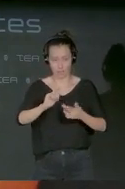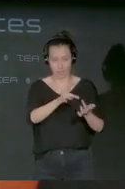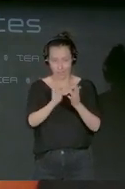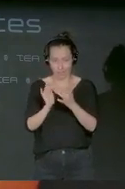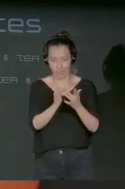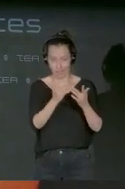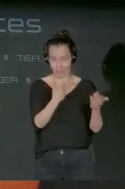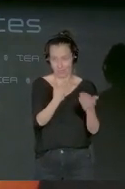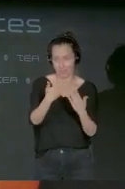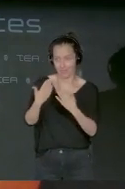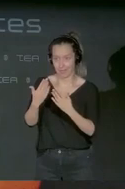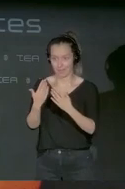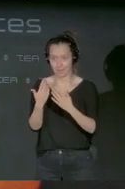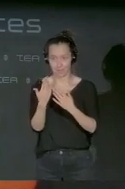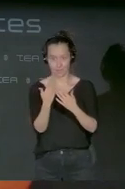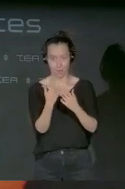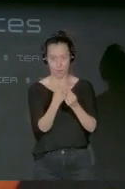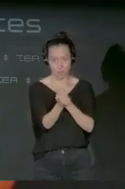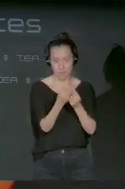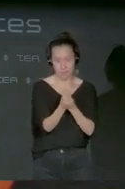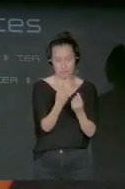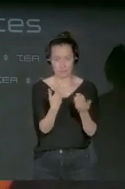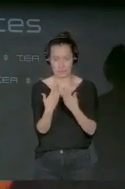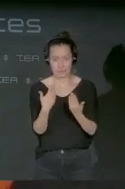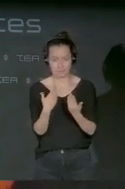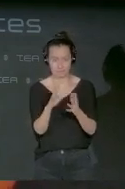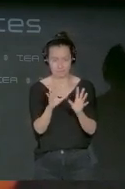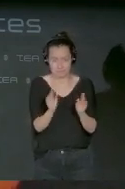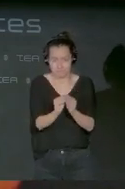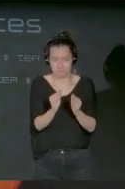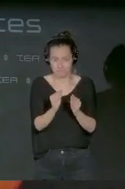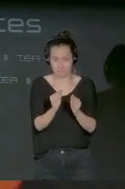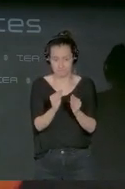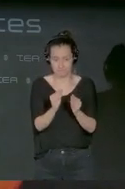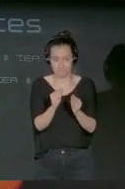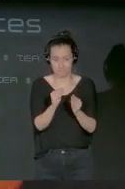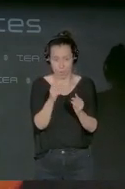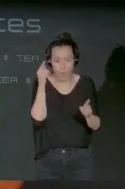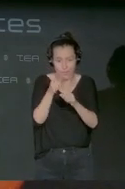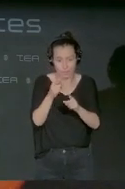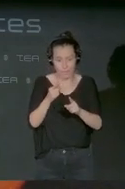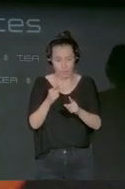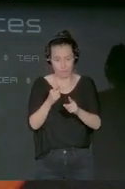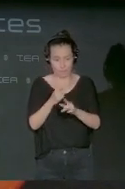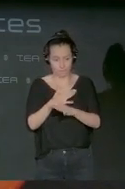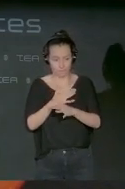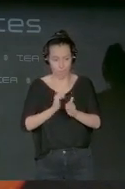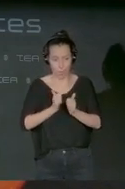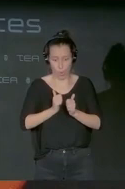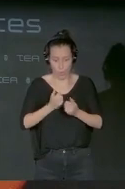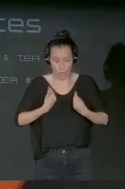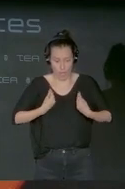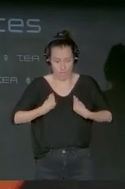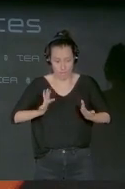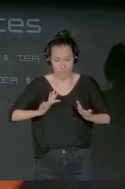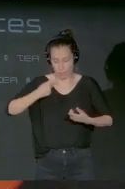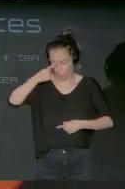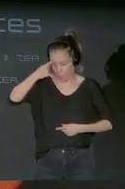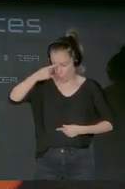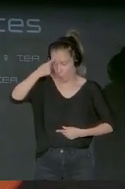the role that they play in life, socially and culturally. I think it became more visible. I